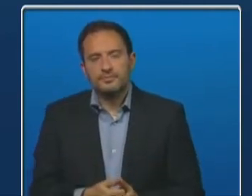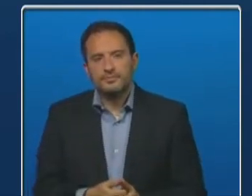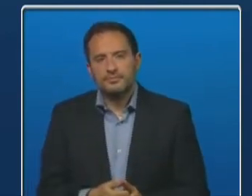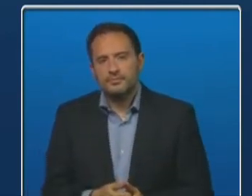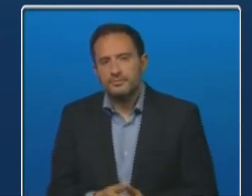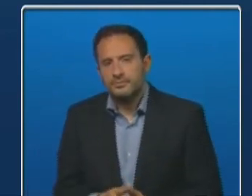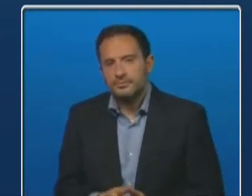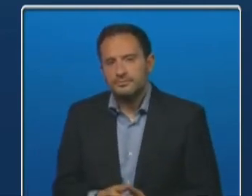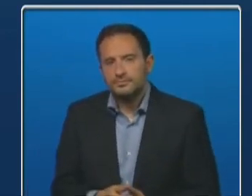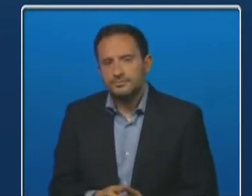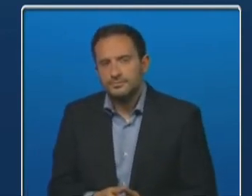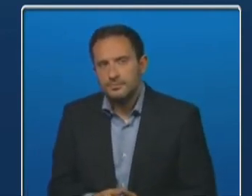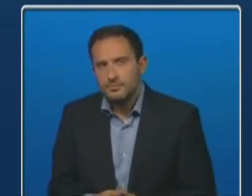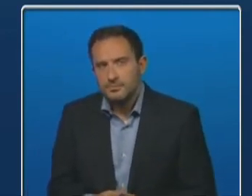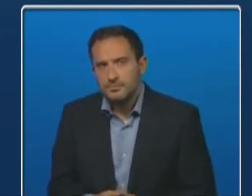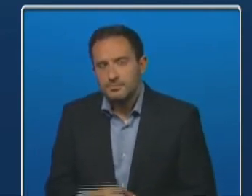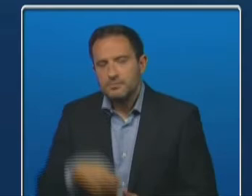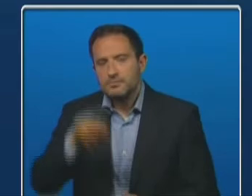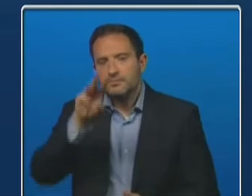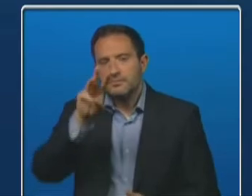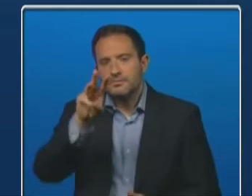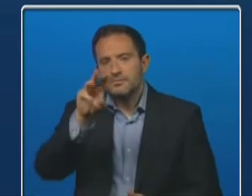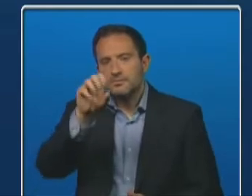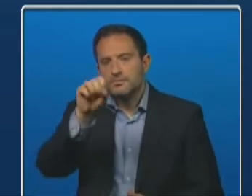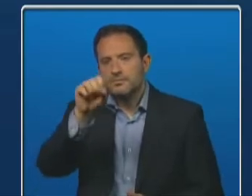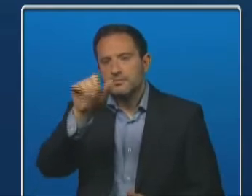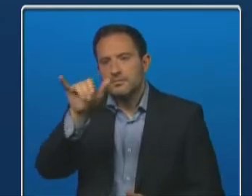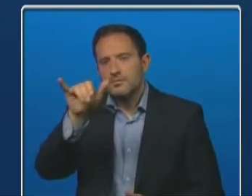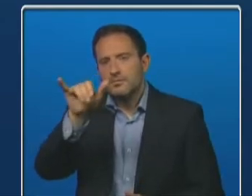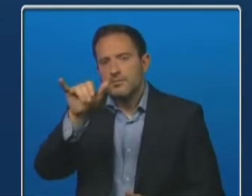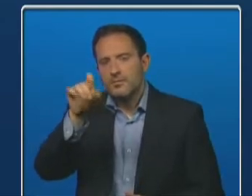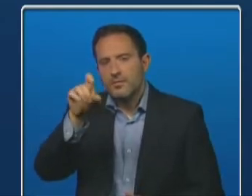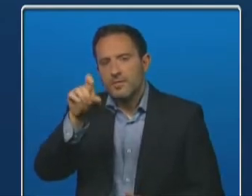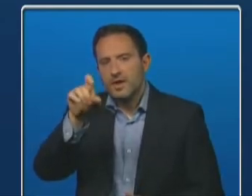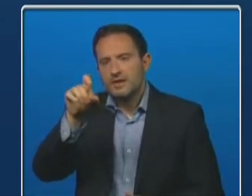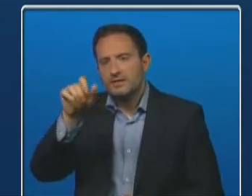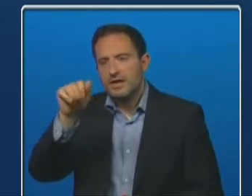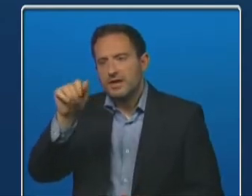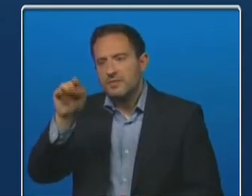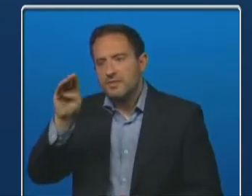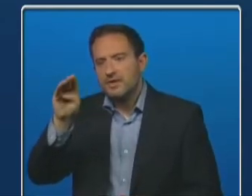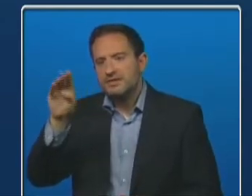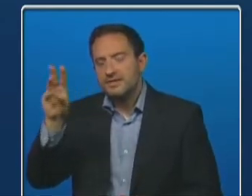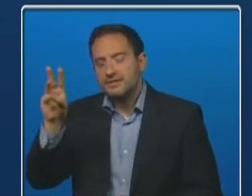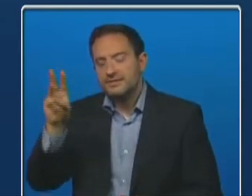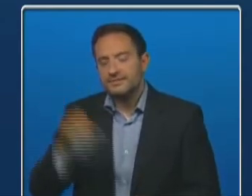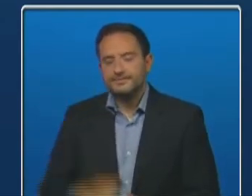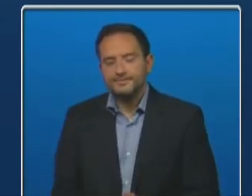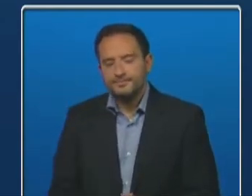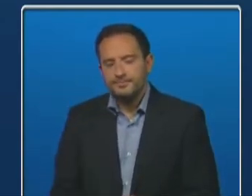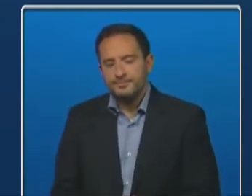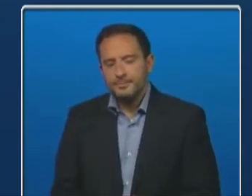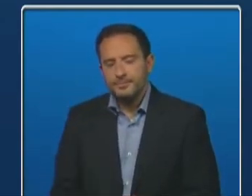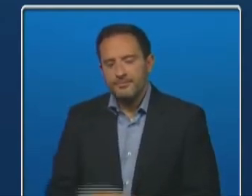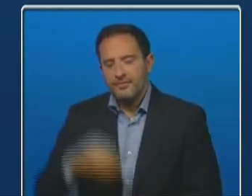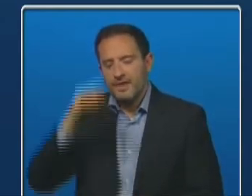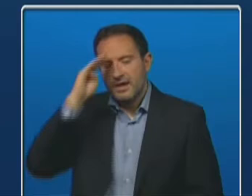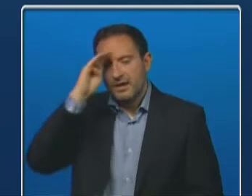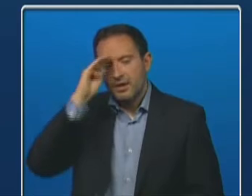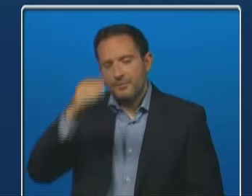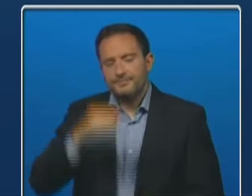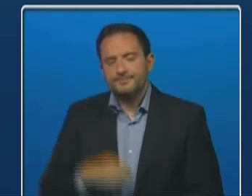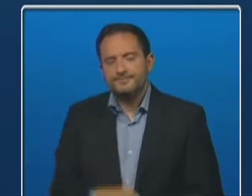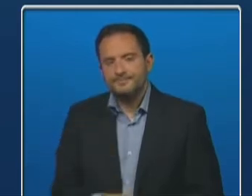Jeff Reddick with WSYX ABC6. Your line is open. Hi, you're all able to hear